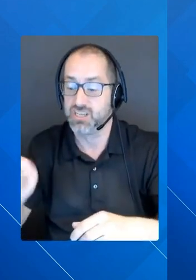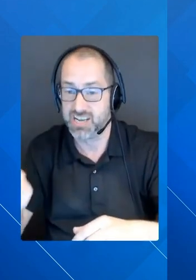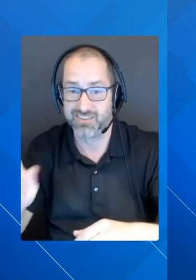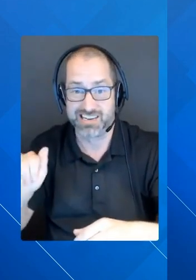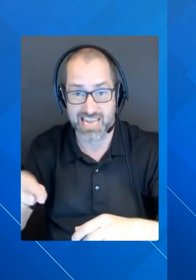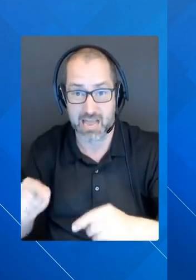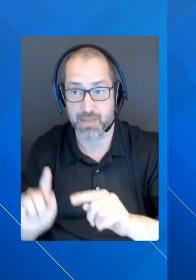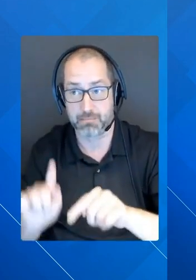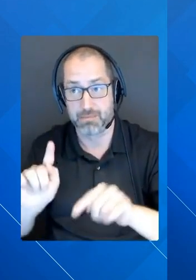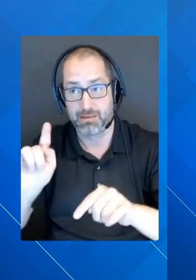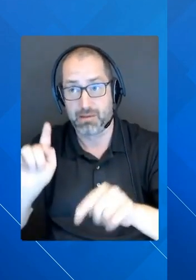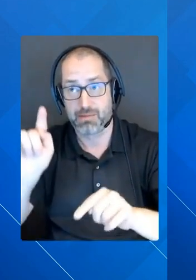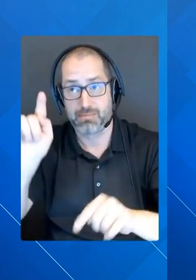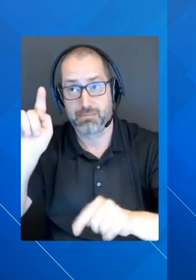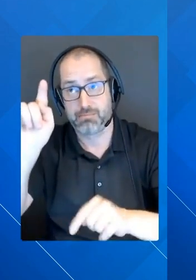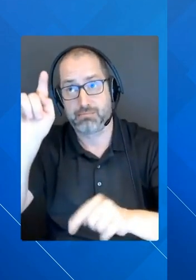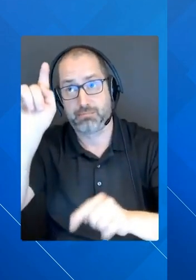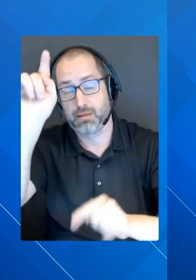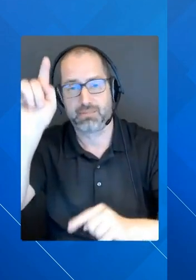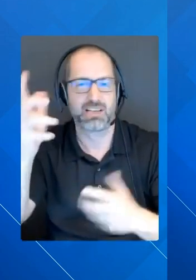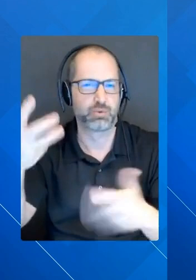list of windows again.